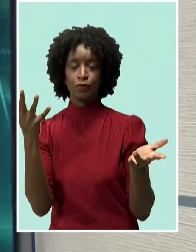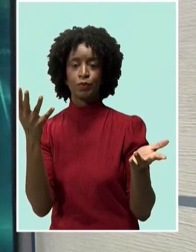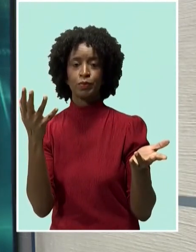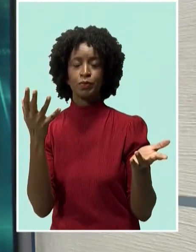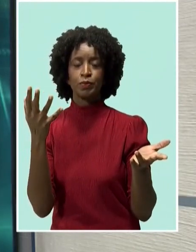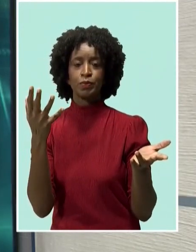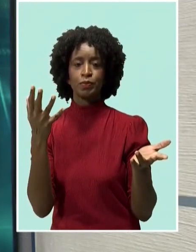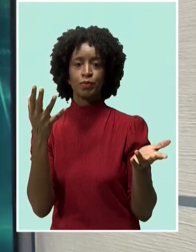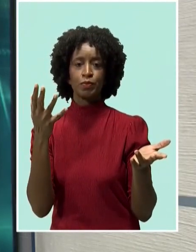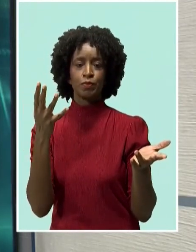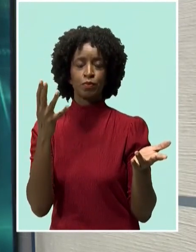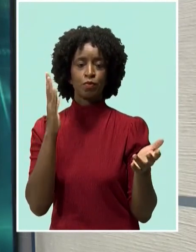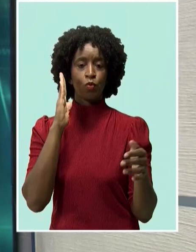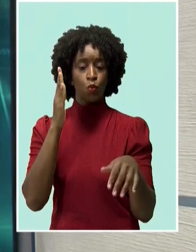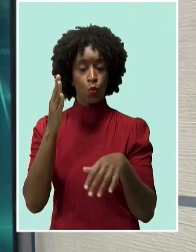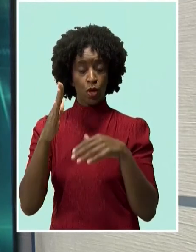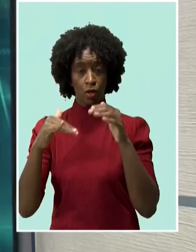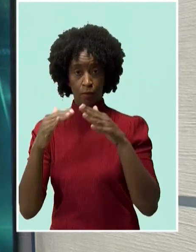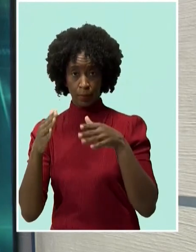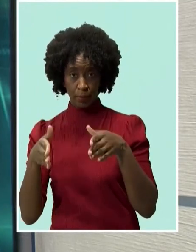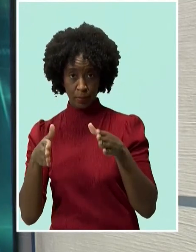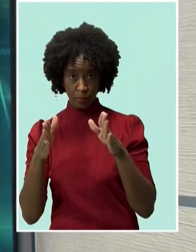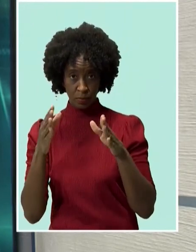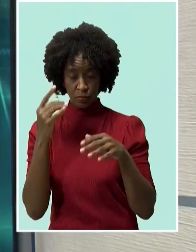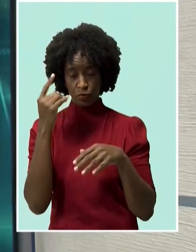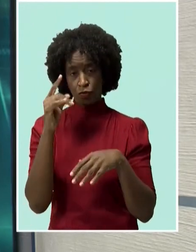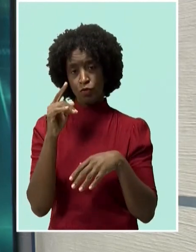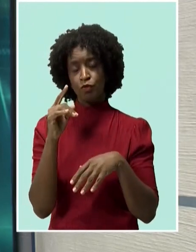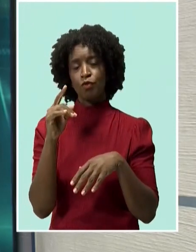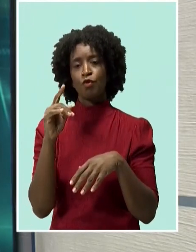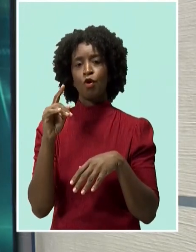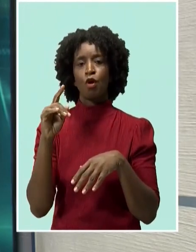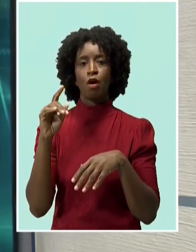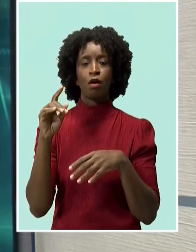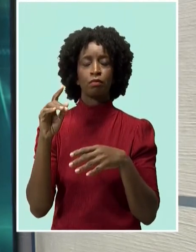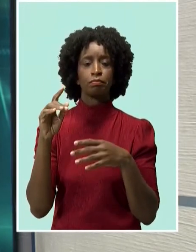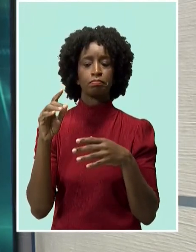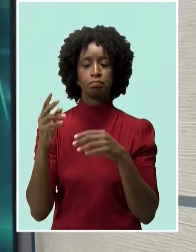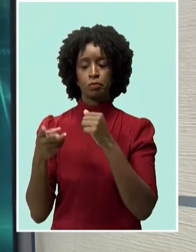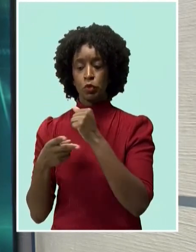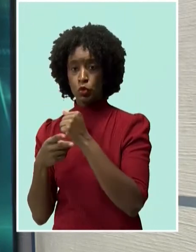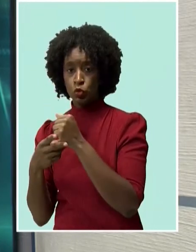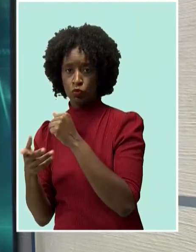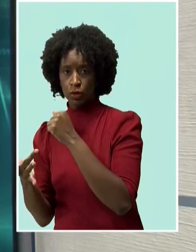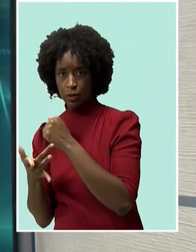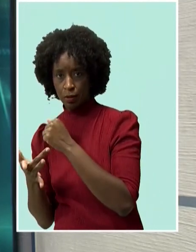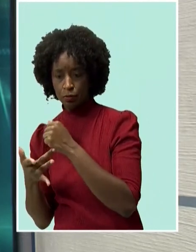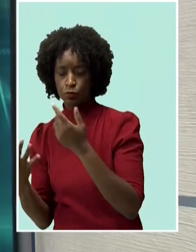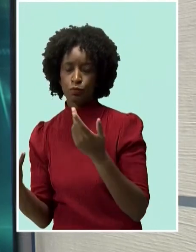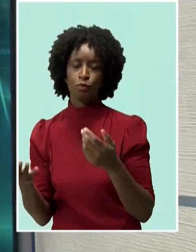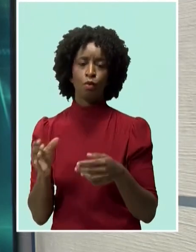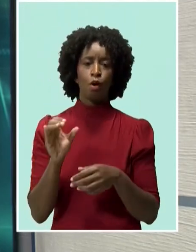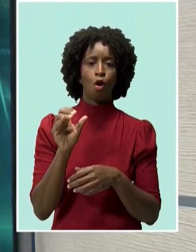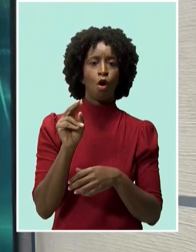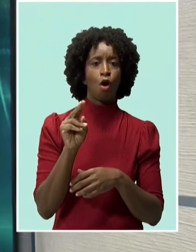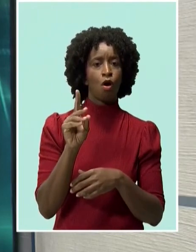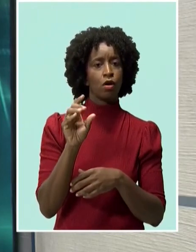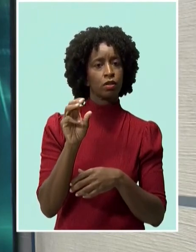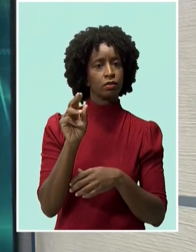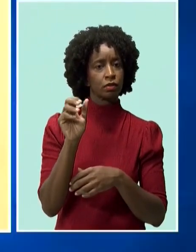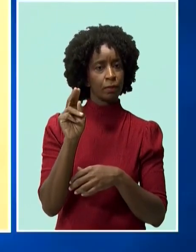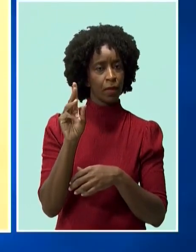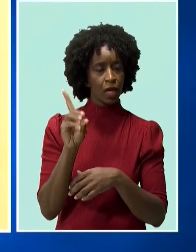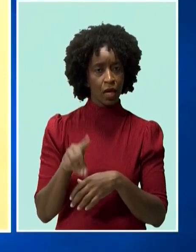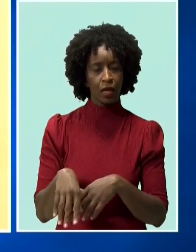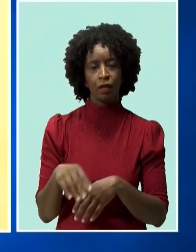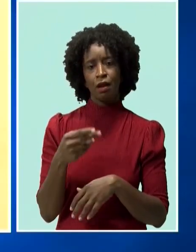be based on a combination of renewable energy, storage technology, and on-demand hydrogen fuel power.